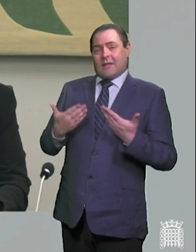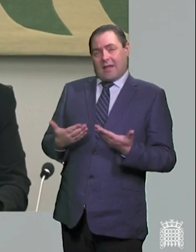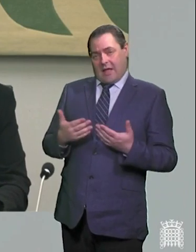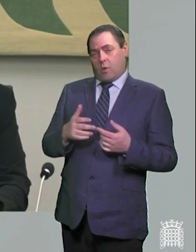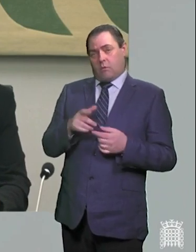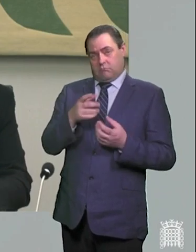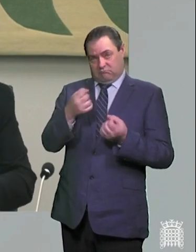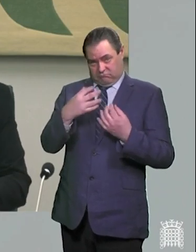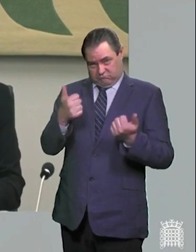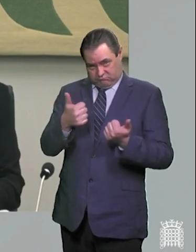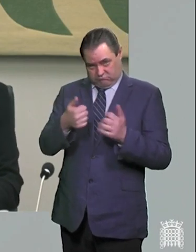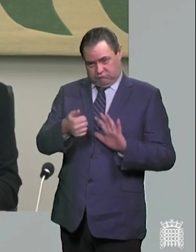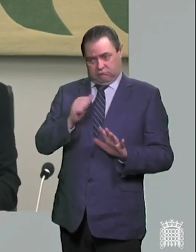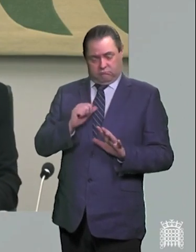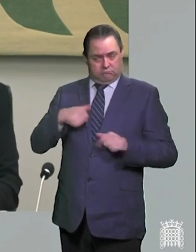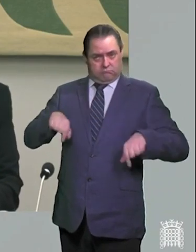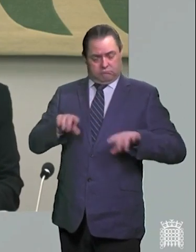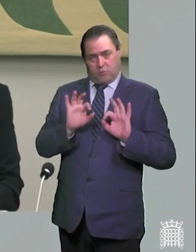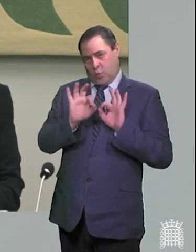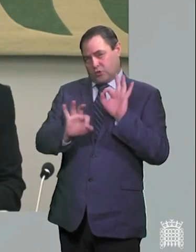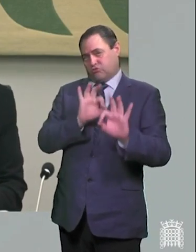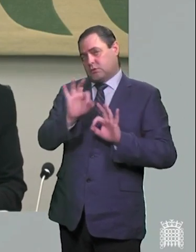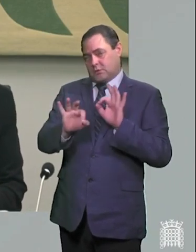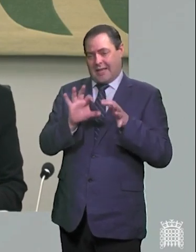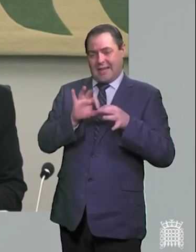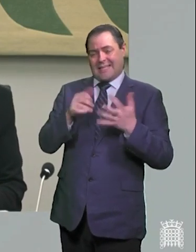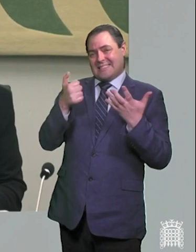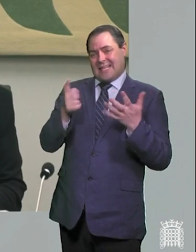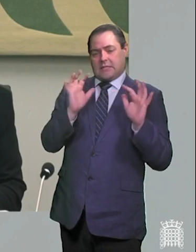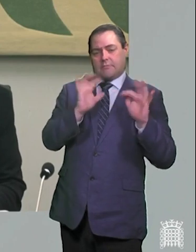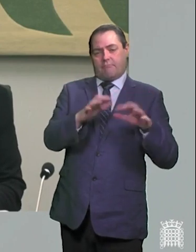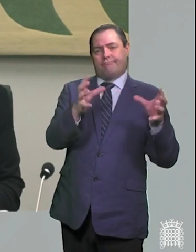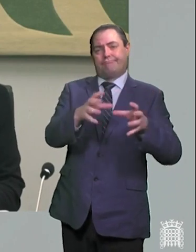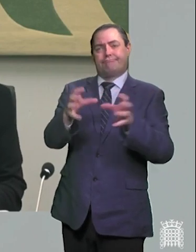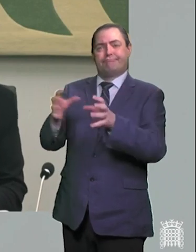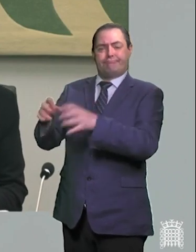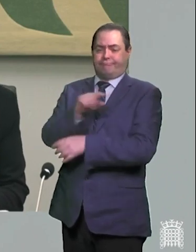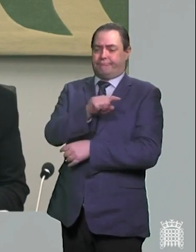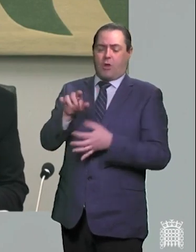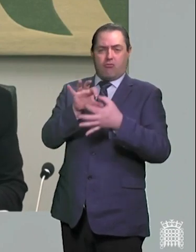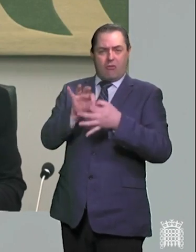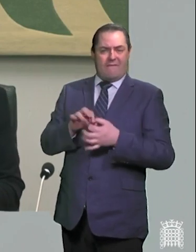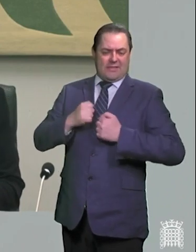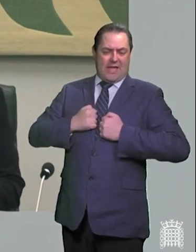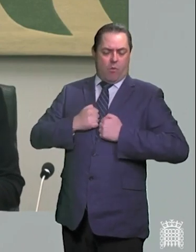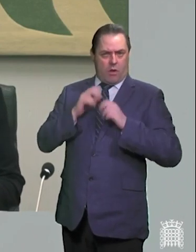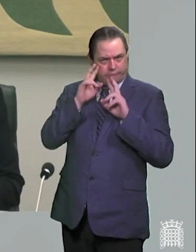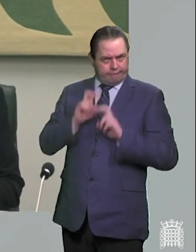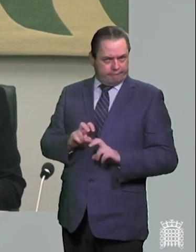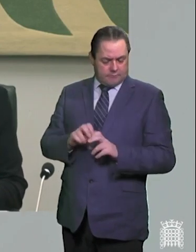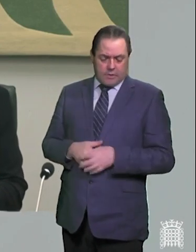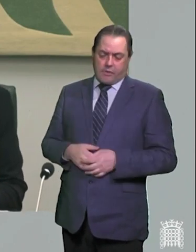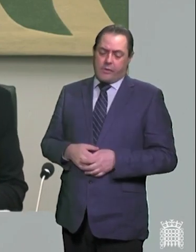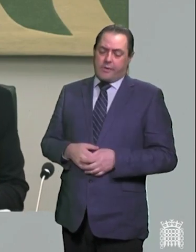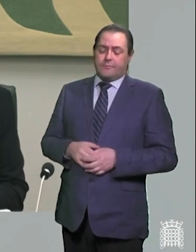questions, starting with those which cover the 6 gatherings that the committee thinks are the most relevant to our inquiry. When